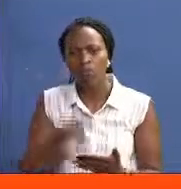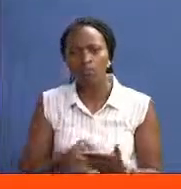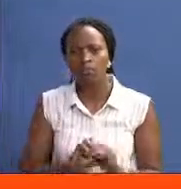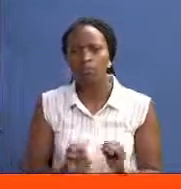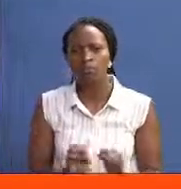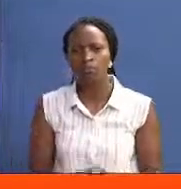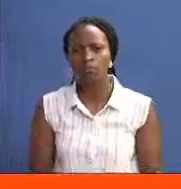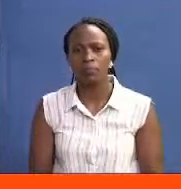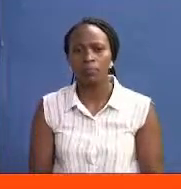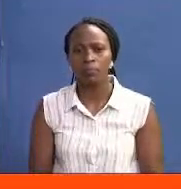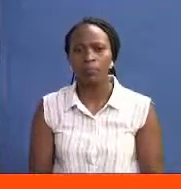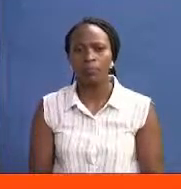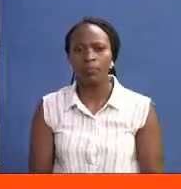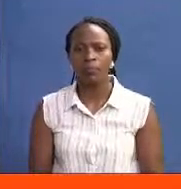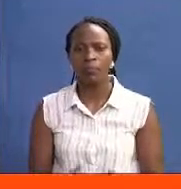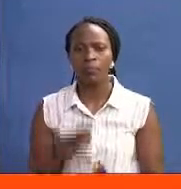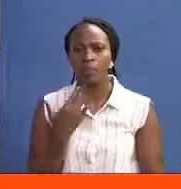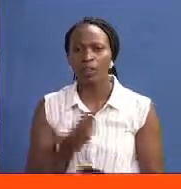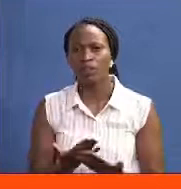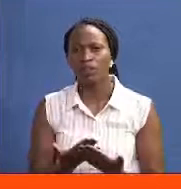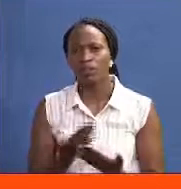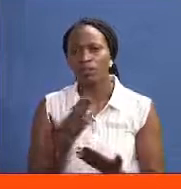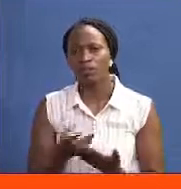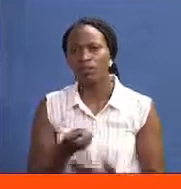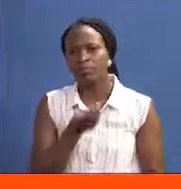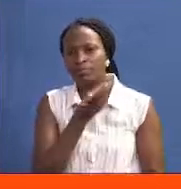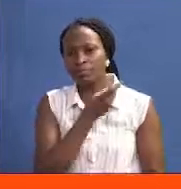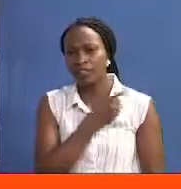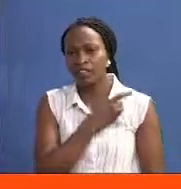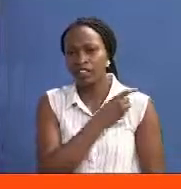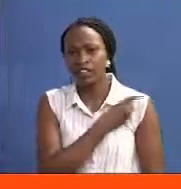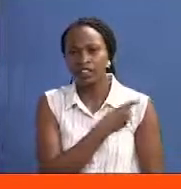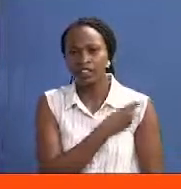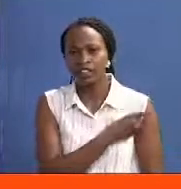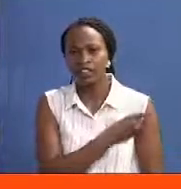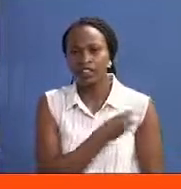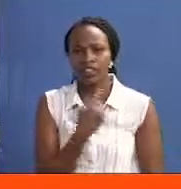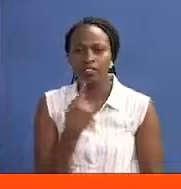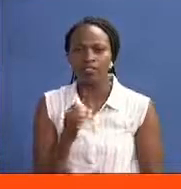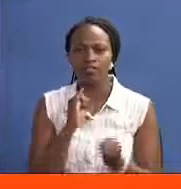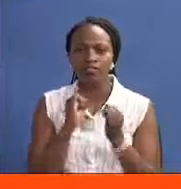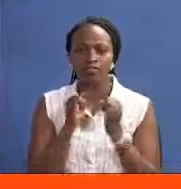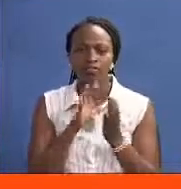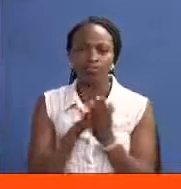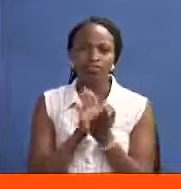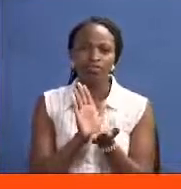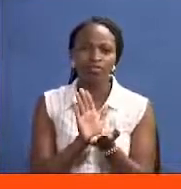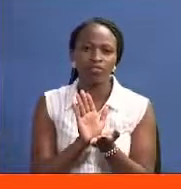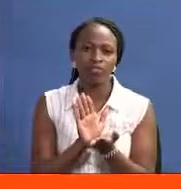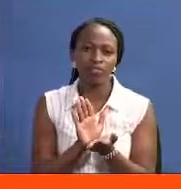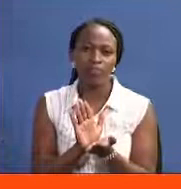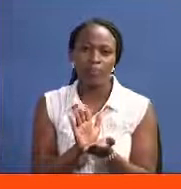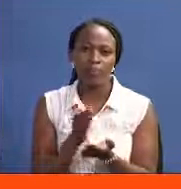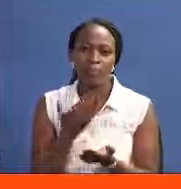Okay, Dakari, that's all the time we had. And thank you very much for actually informing us more and actually helping us even take